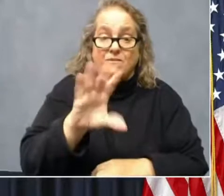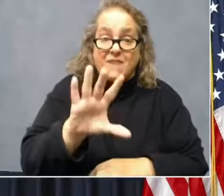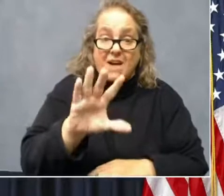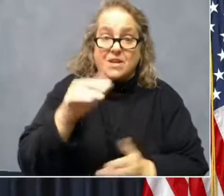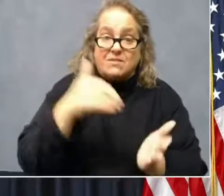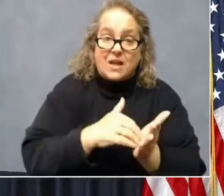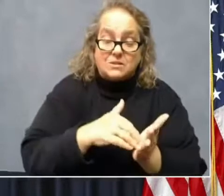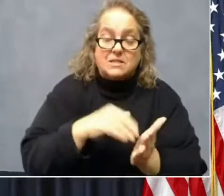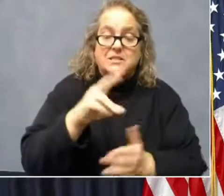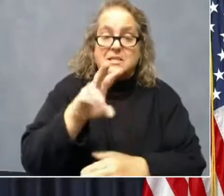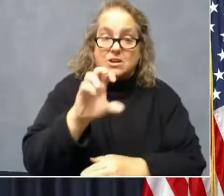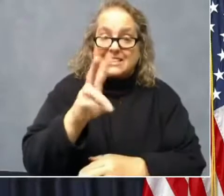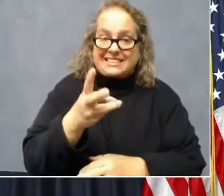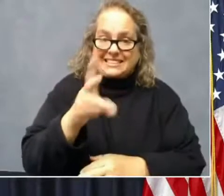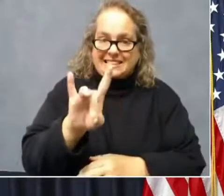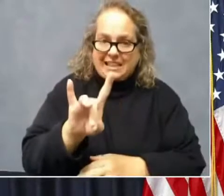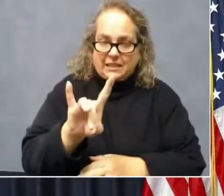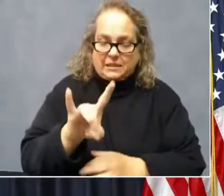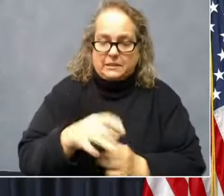205,668.